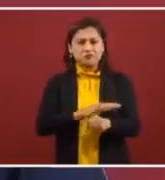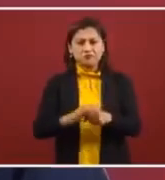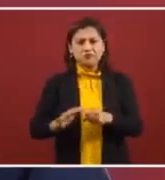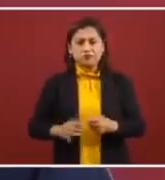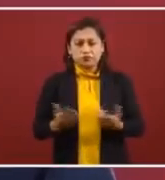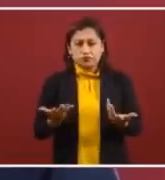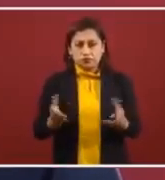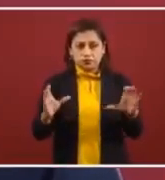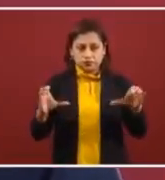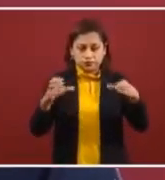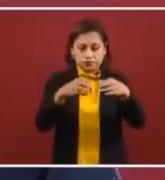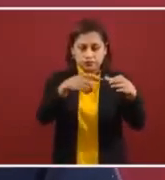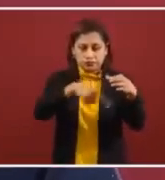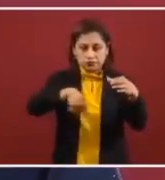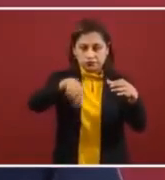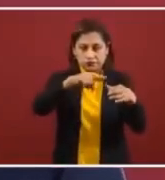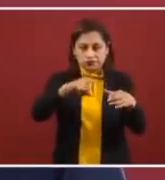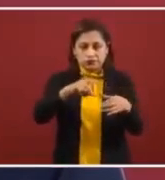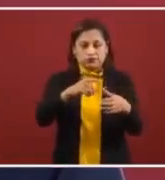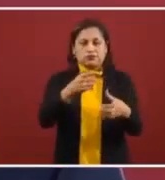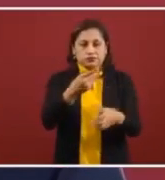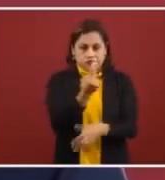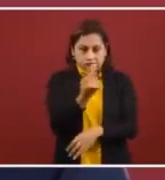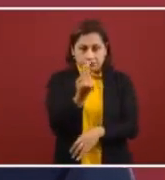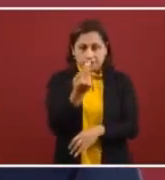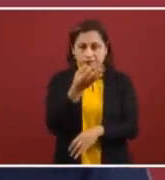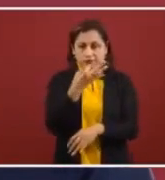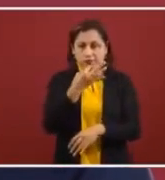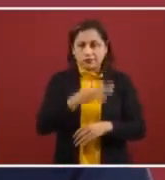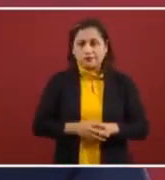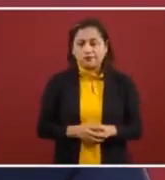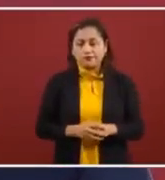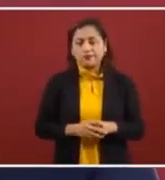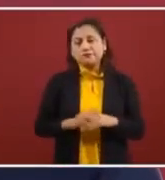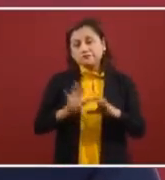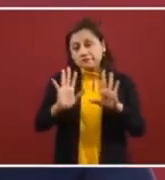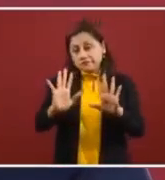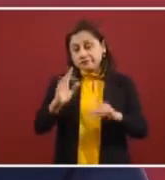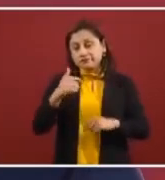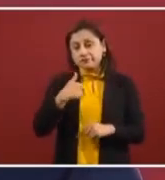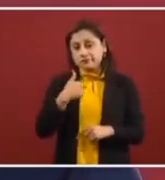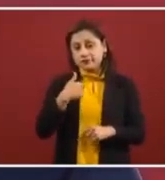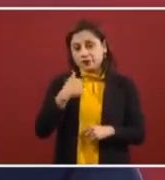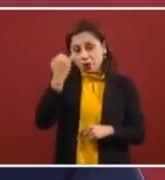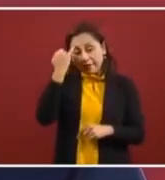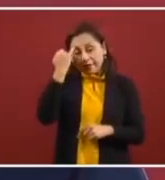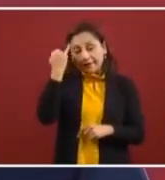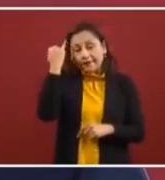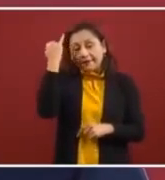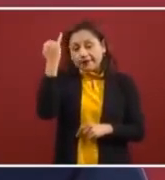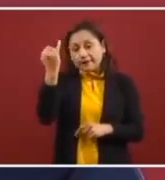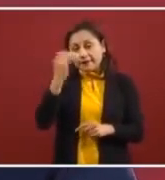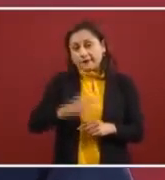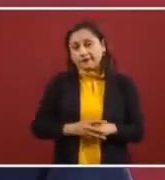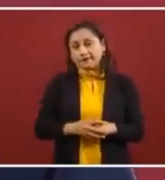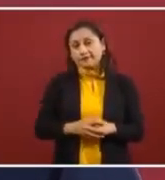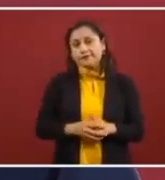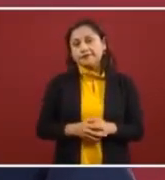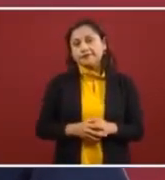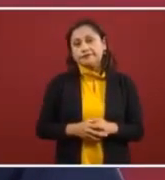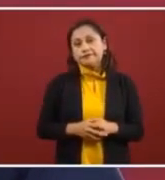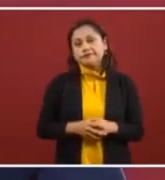is required in these little towns? So then, what I've said was